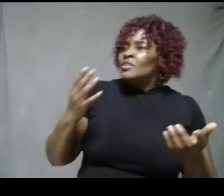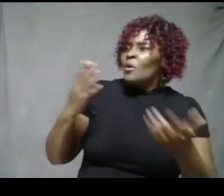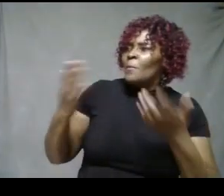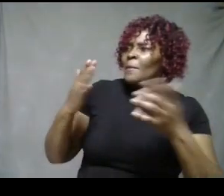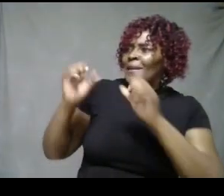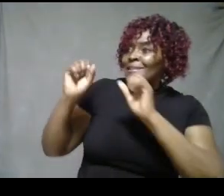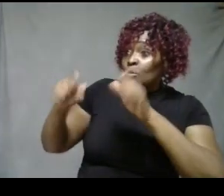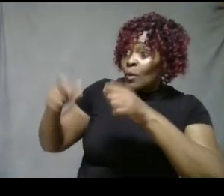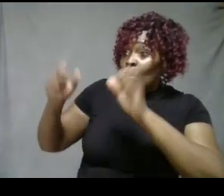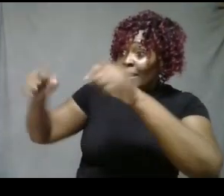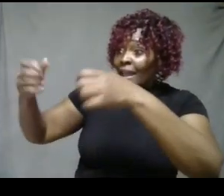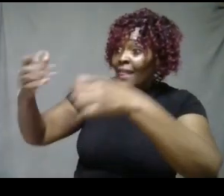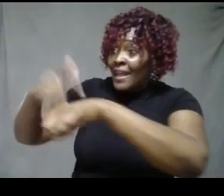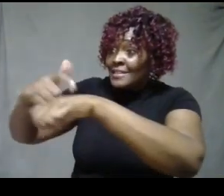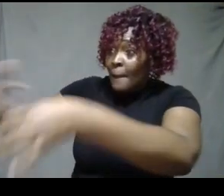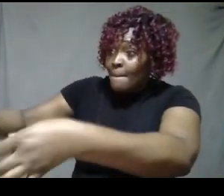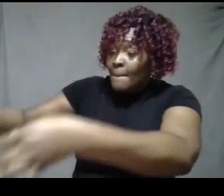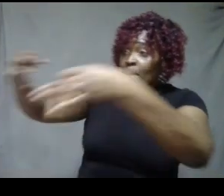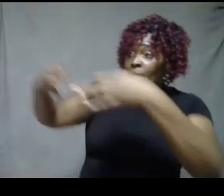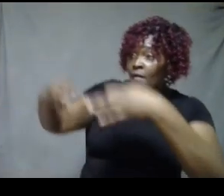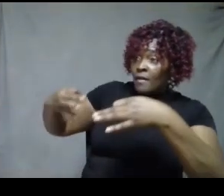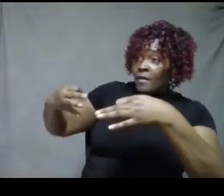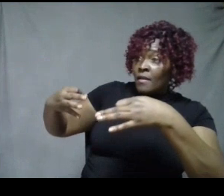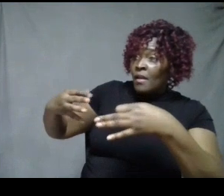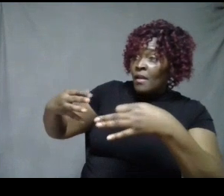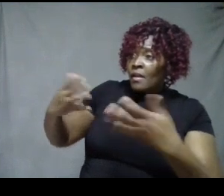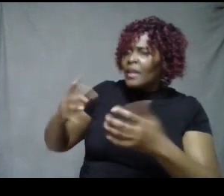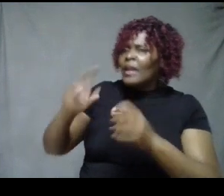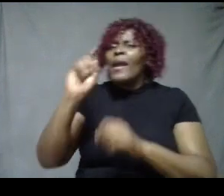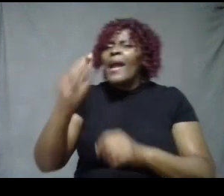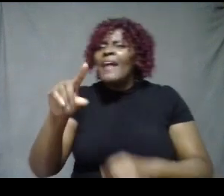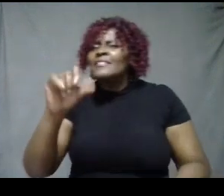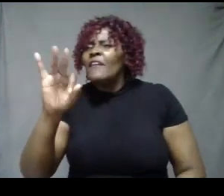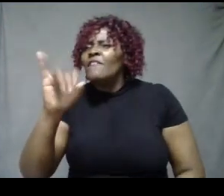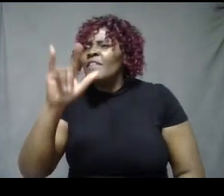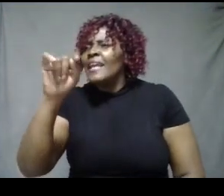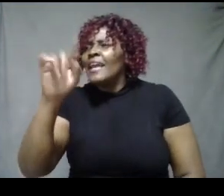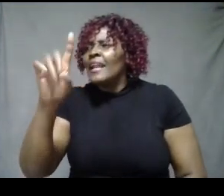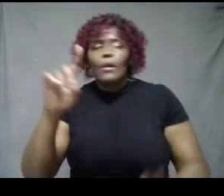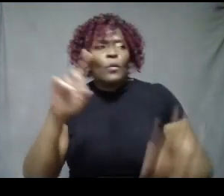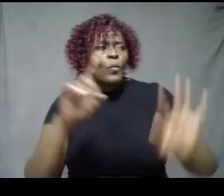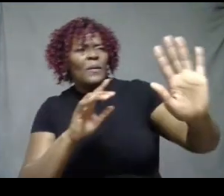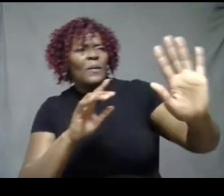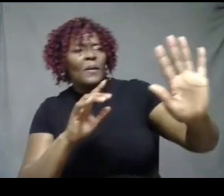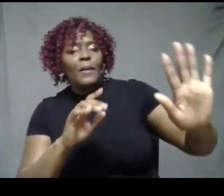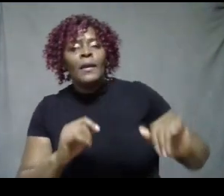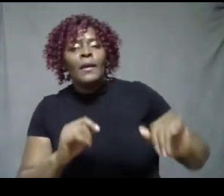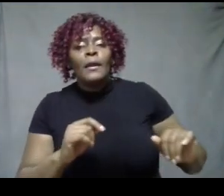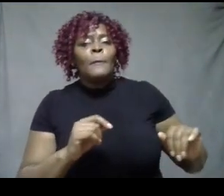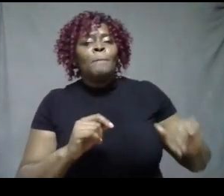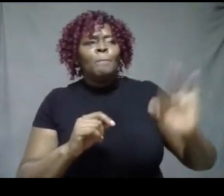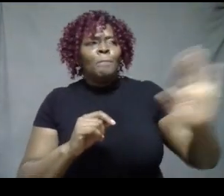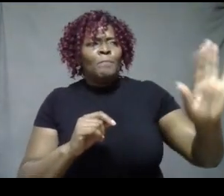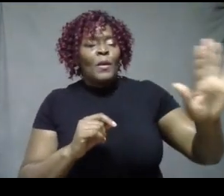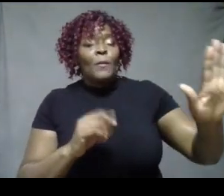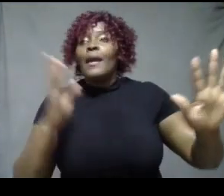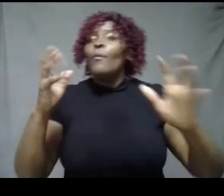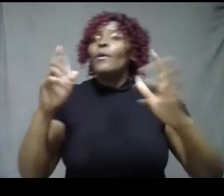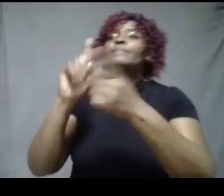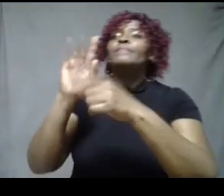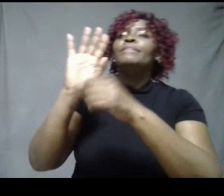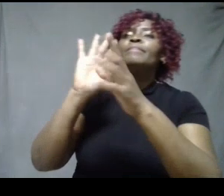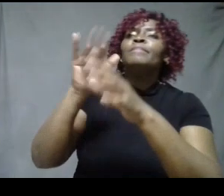we ask Affiliated, is that time an issue? One second. Before you respond to that, Commissioner Turkin, I want to turn to council for just a brief moment